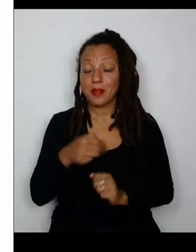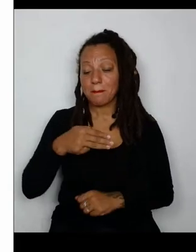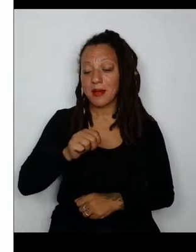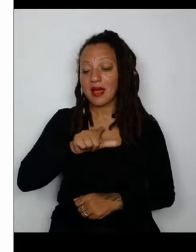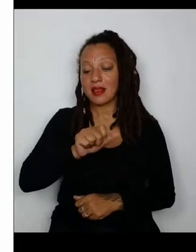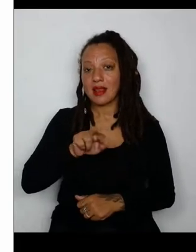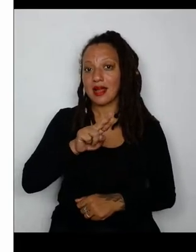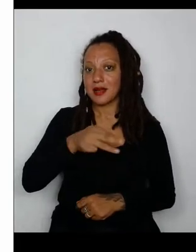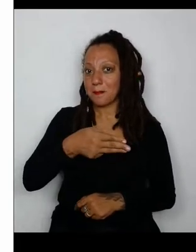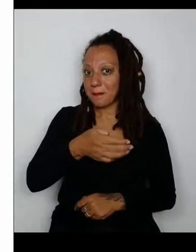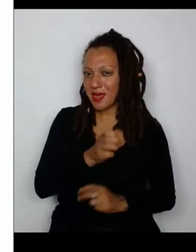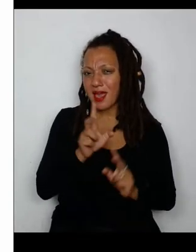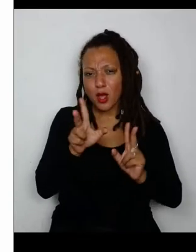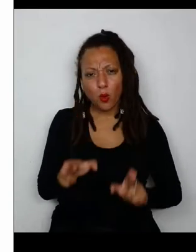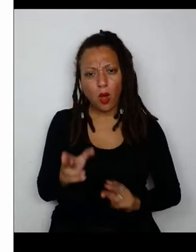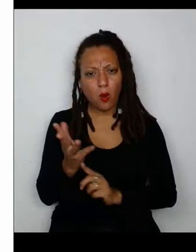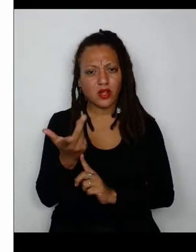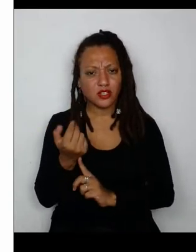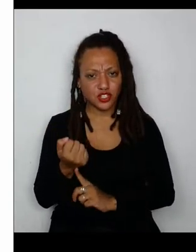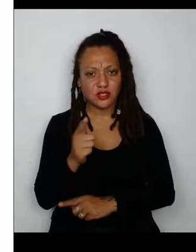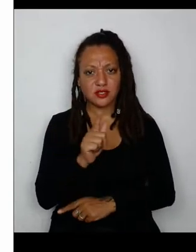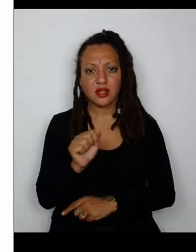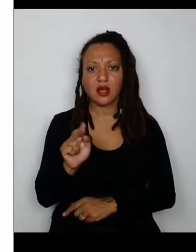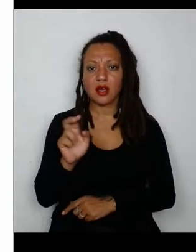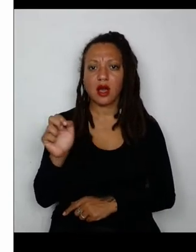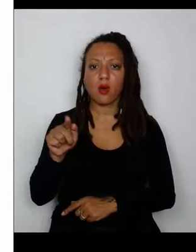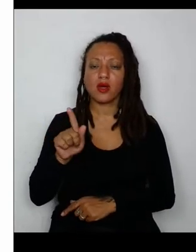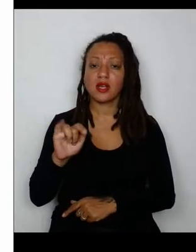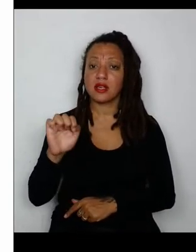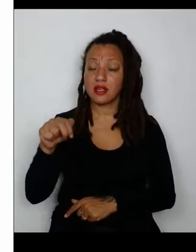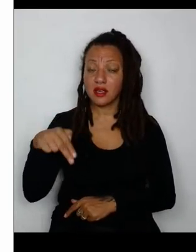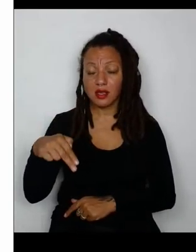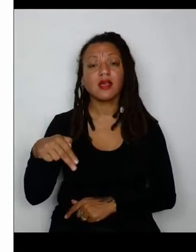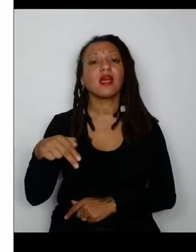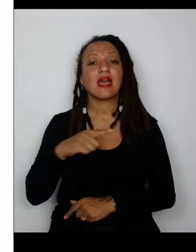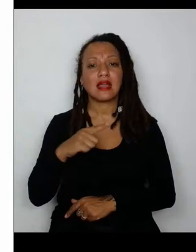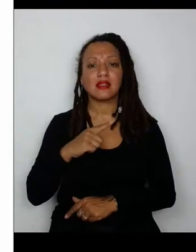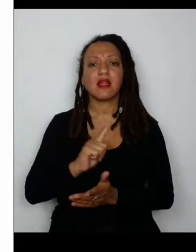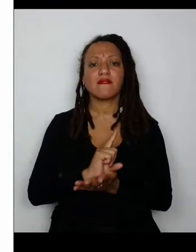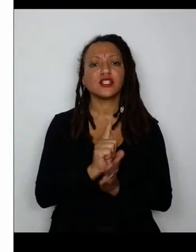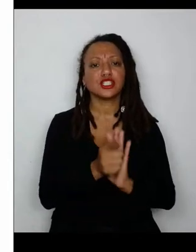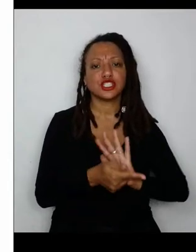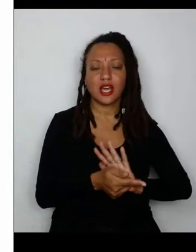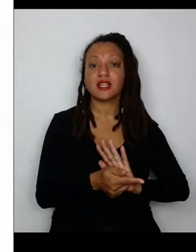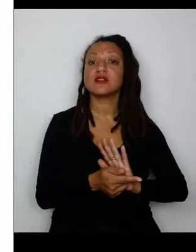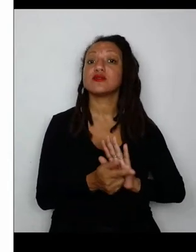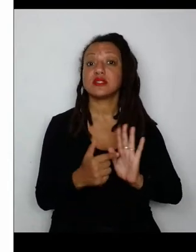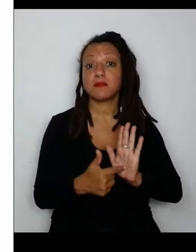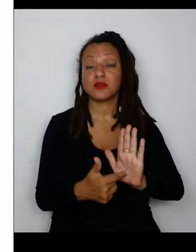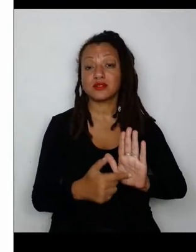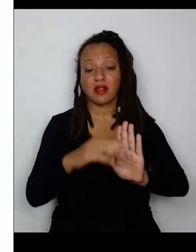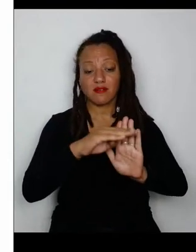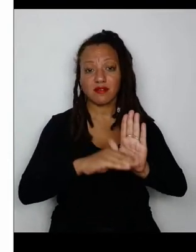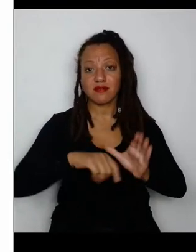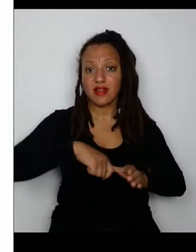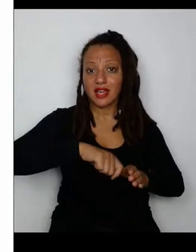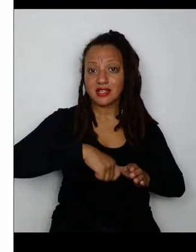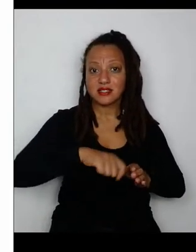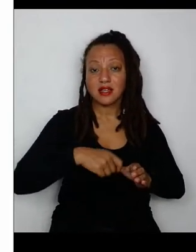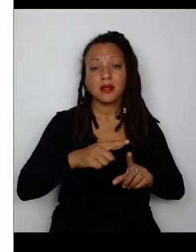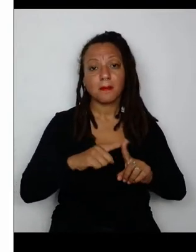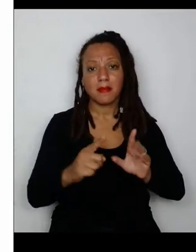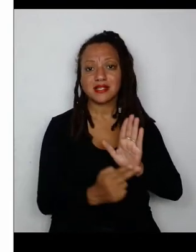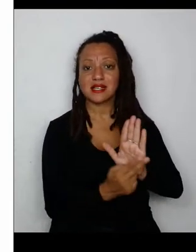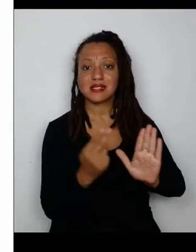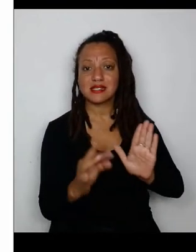with the byline a creole woman or zizi the good mulatto while gurgaon